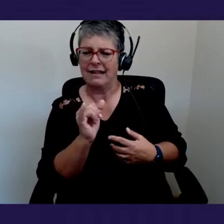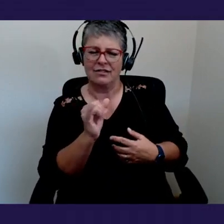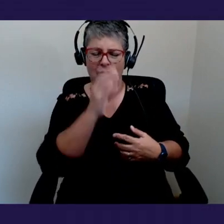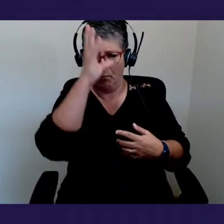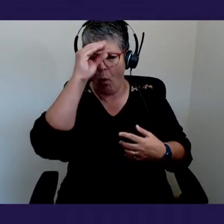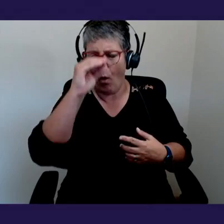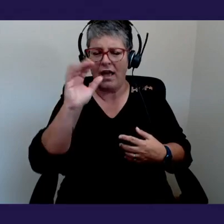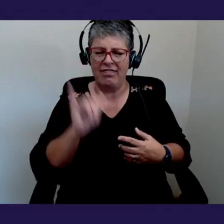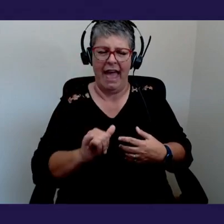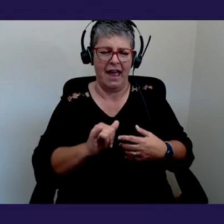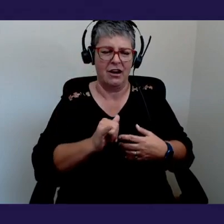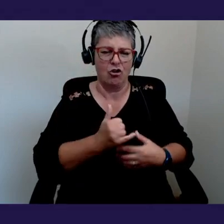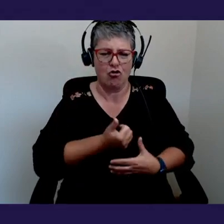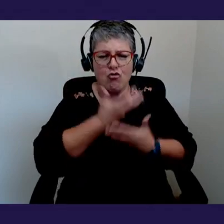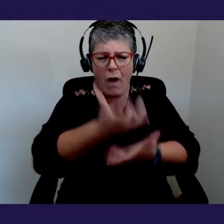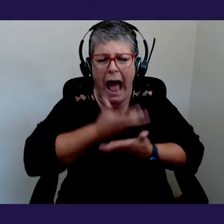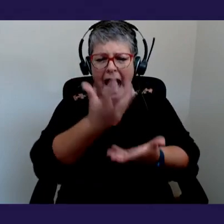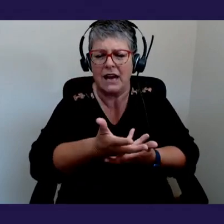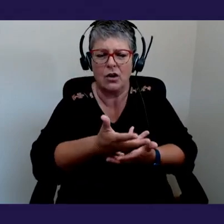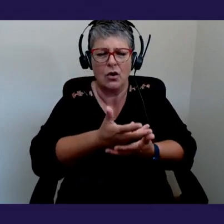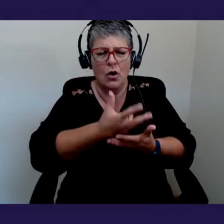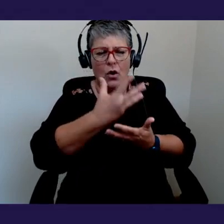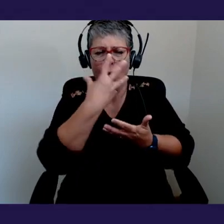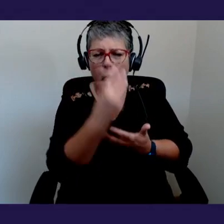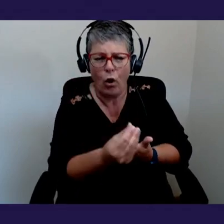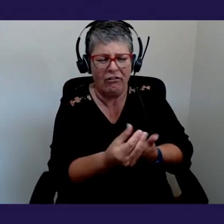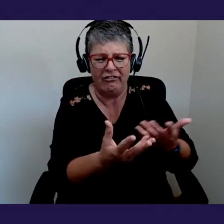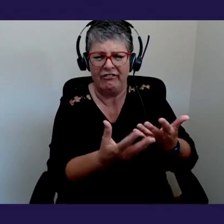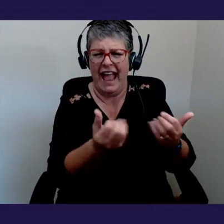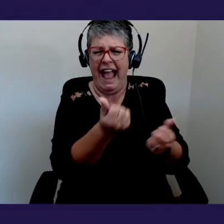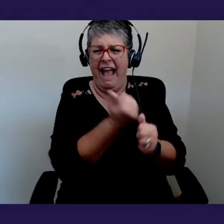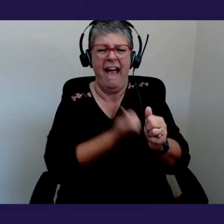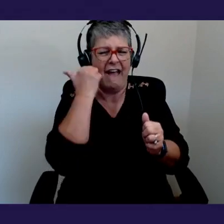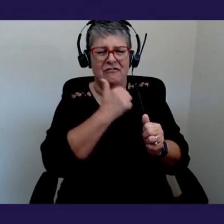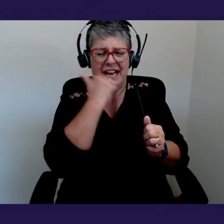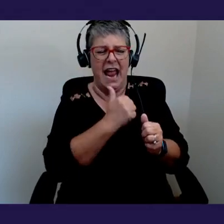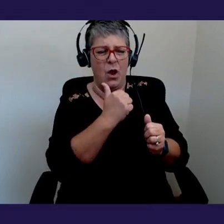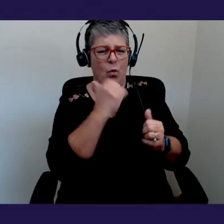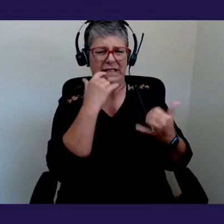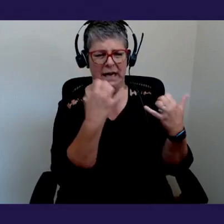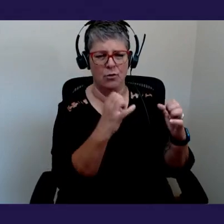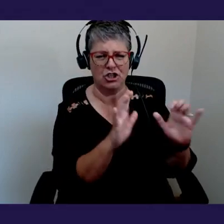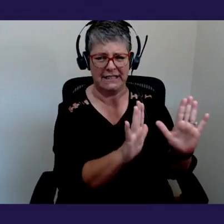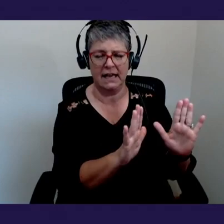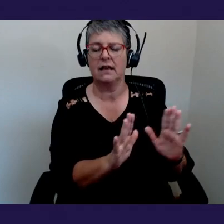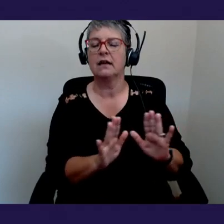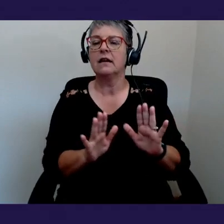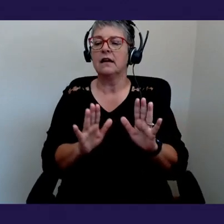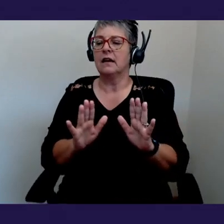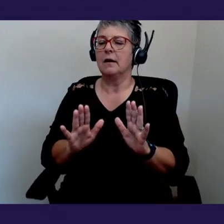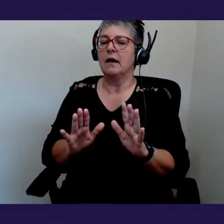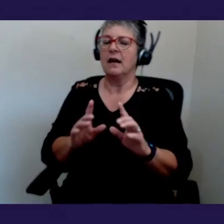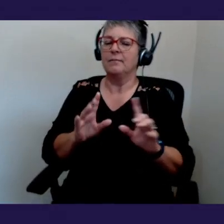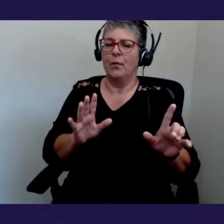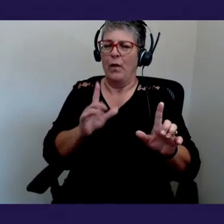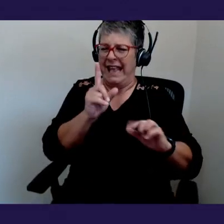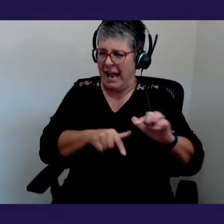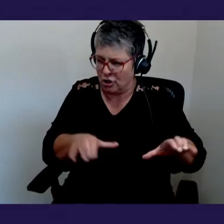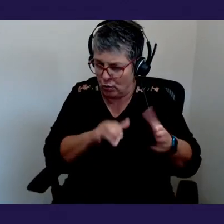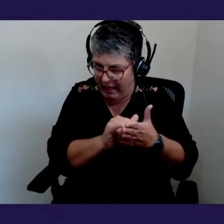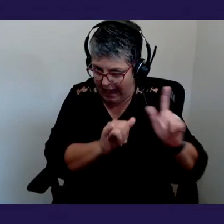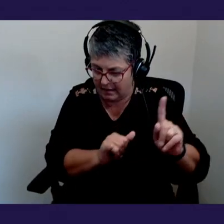is an emergency. But that doesn't mean that the field of infodemiology has no value. I would just